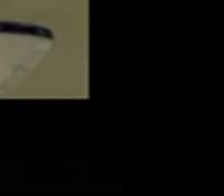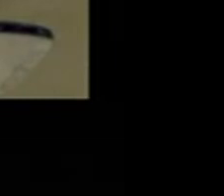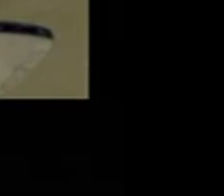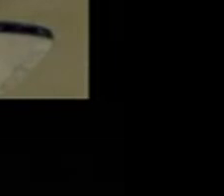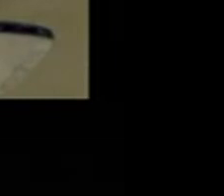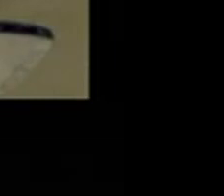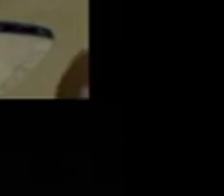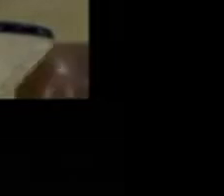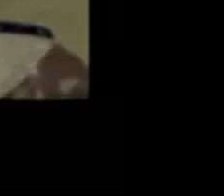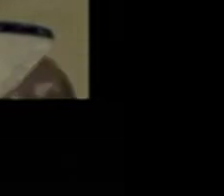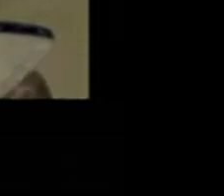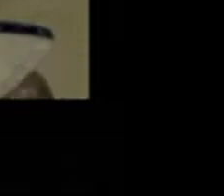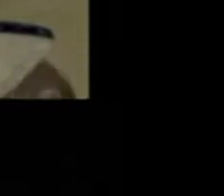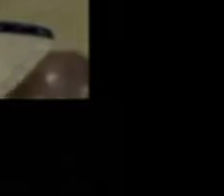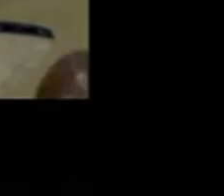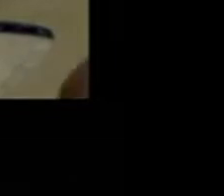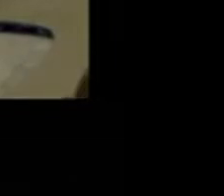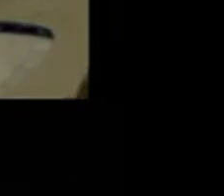amen.